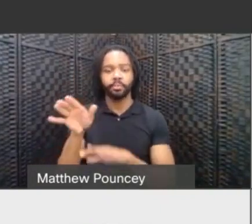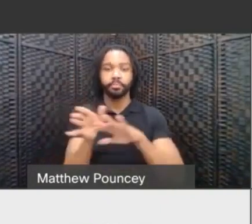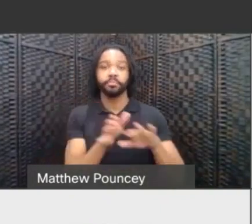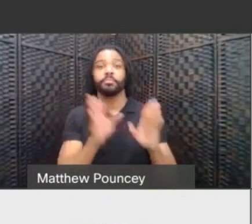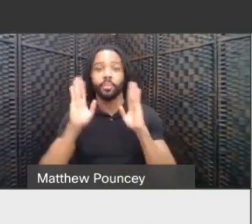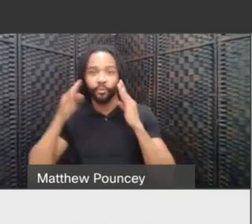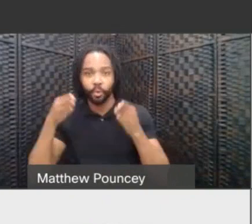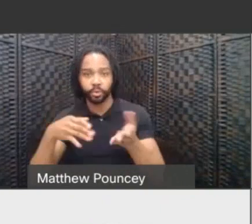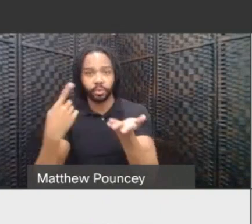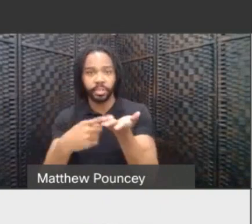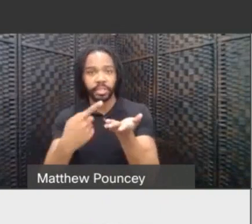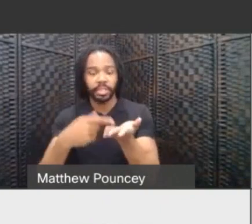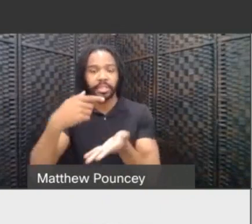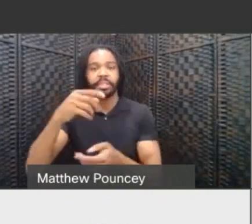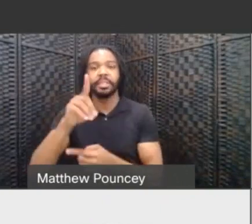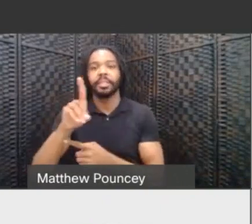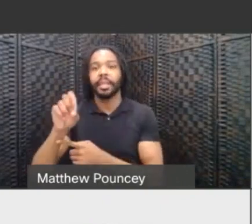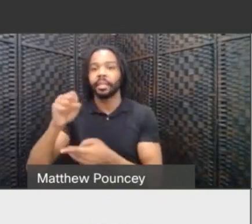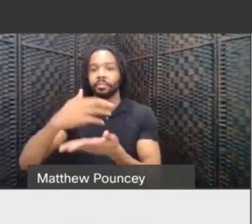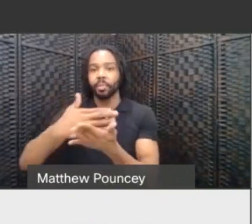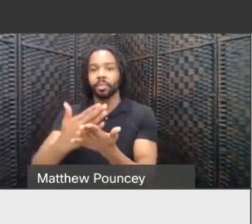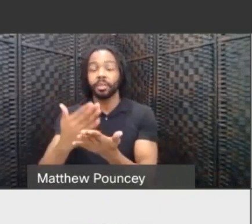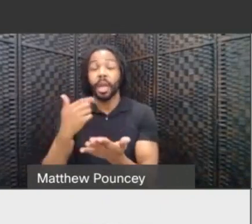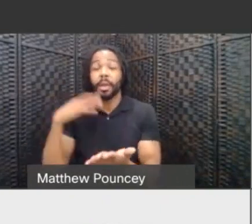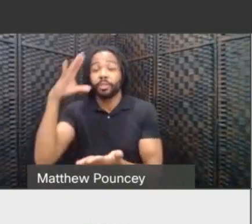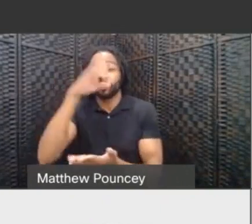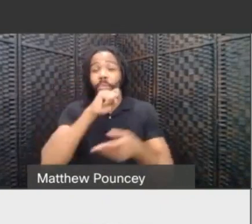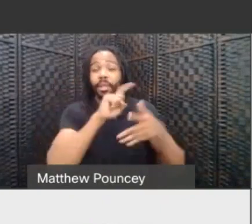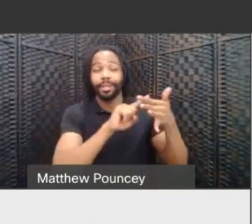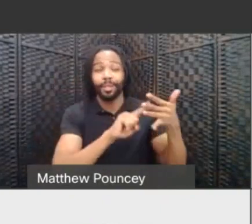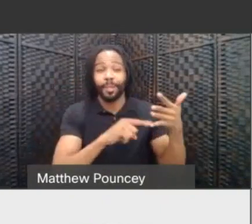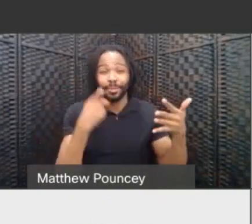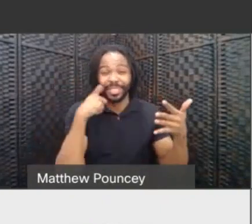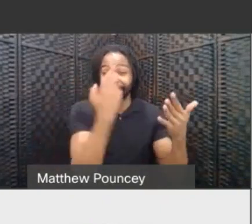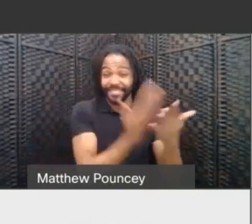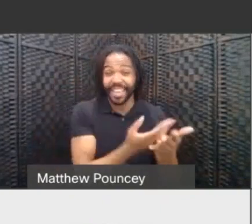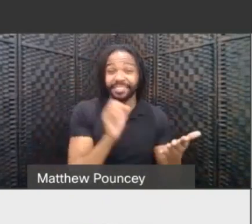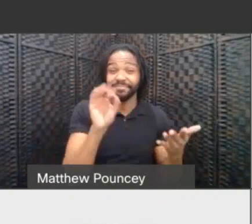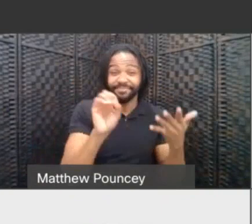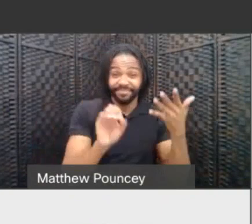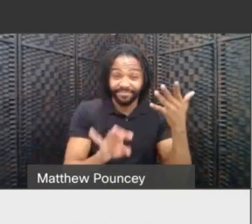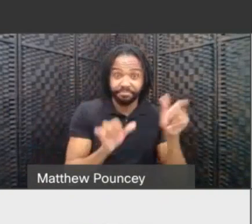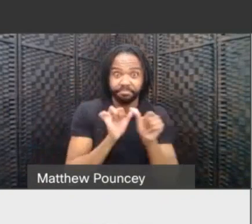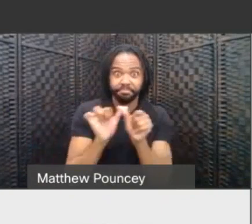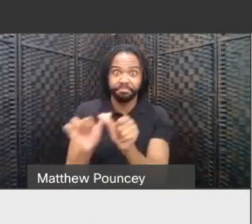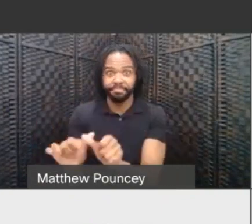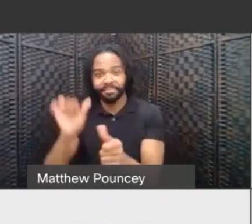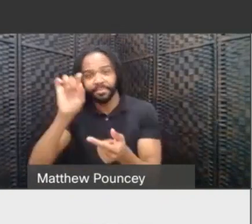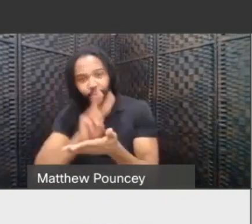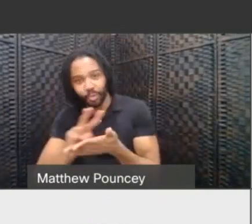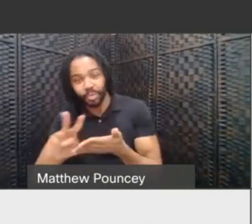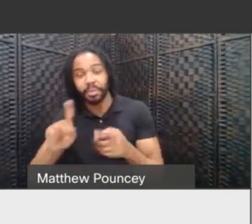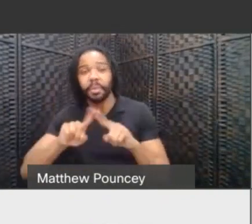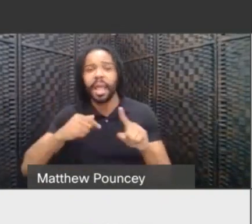budget, assuming that all the facts I just stated remain true in 2 weeks. But I expect that to